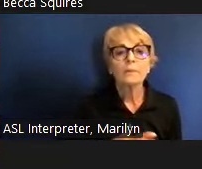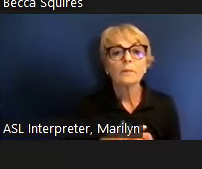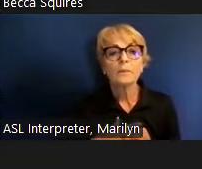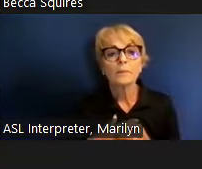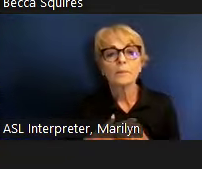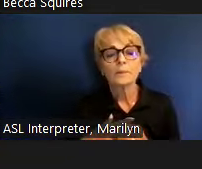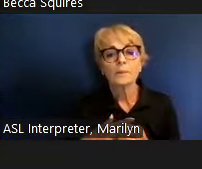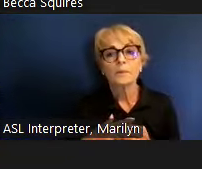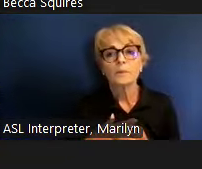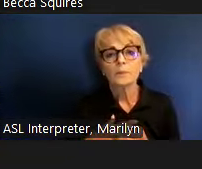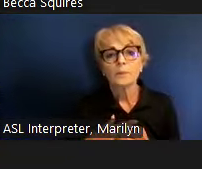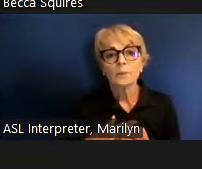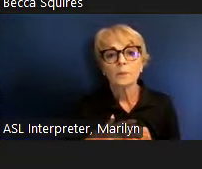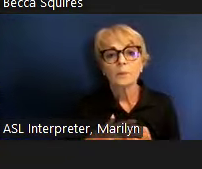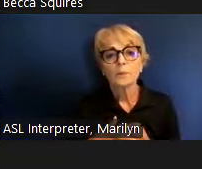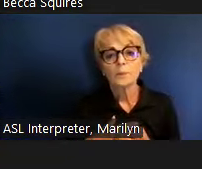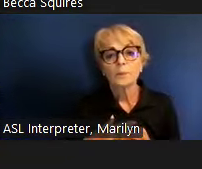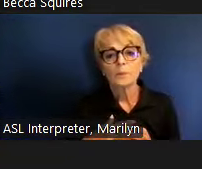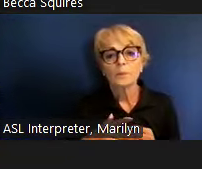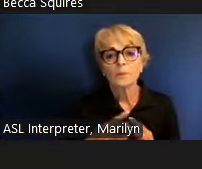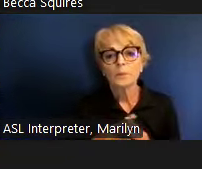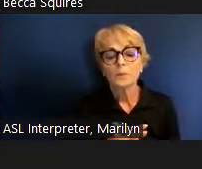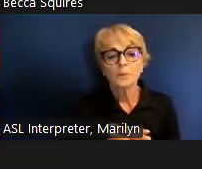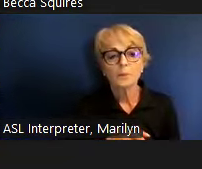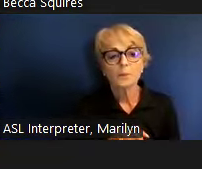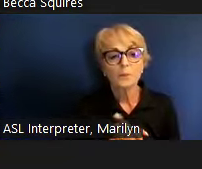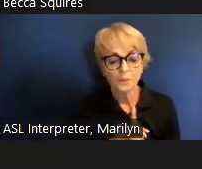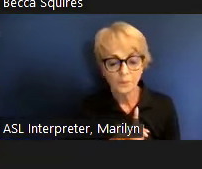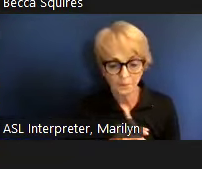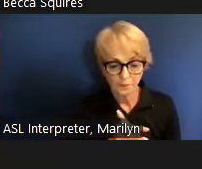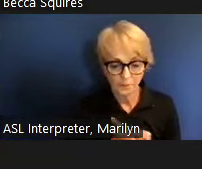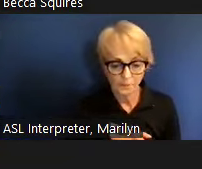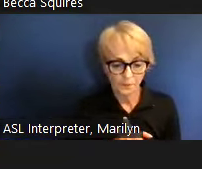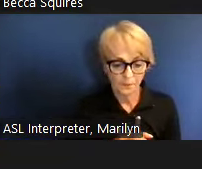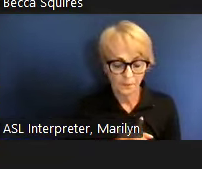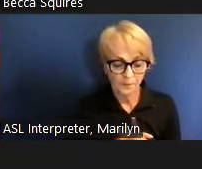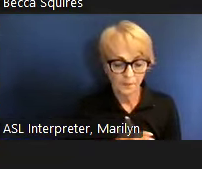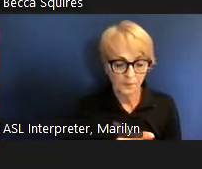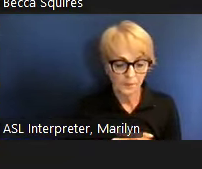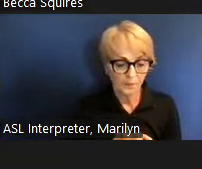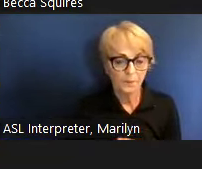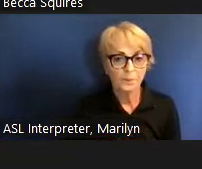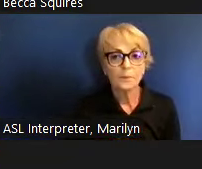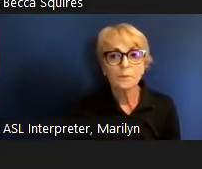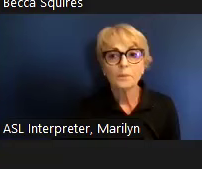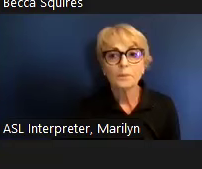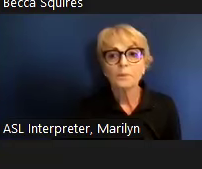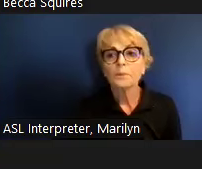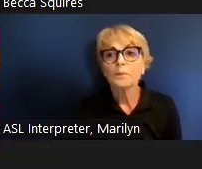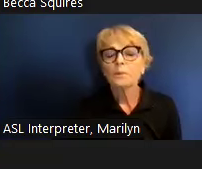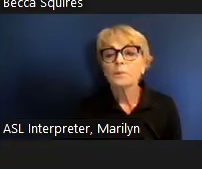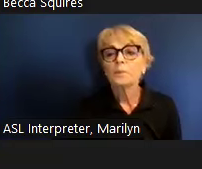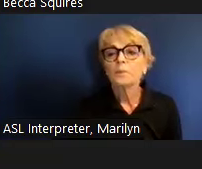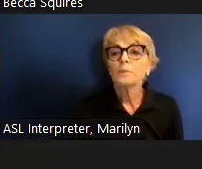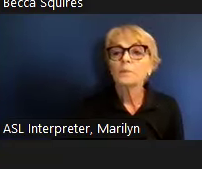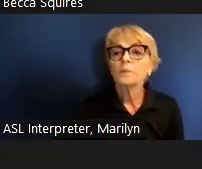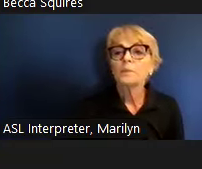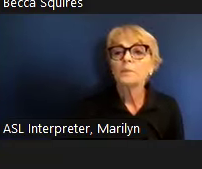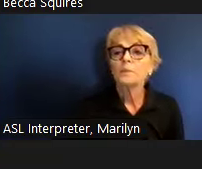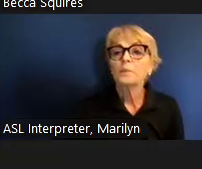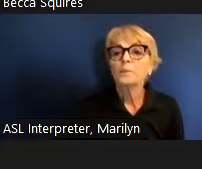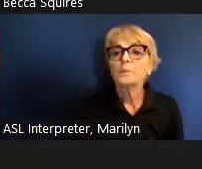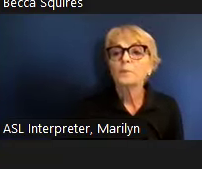exactly, but not in a big way. What we do know is that the virus infects the cells in the nose, and that's why people would lose their